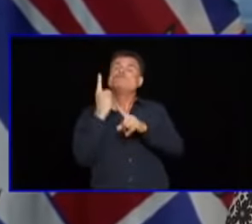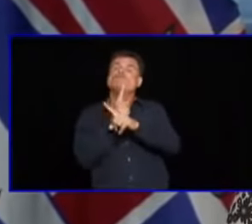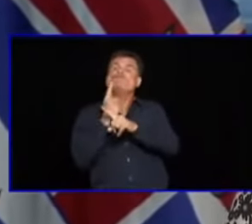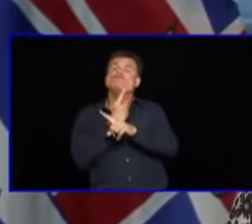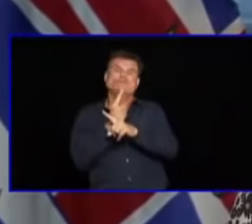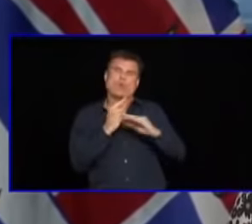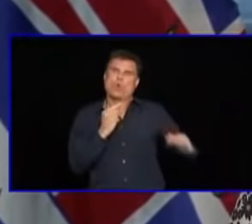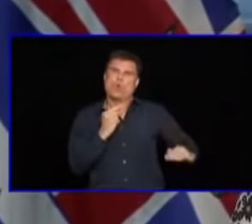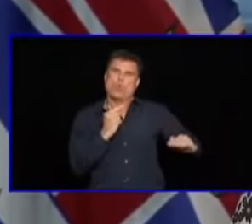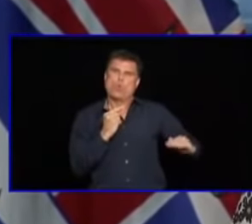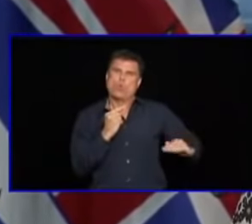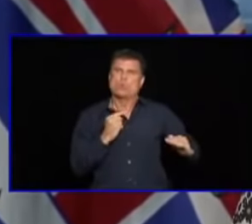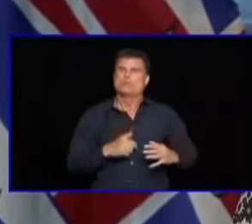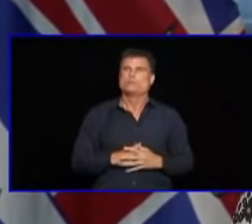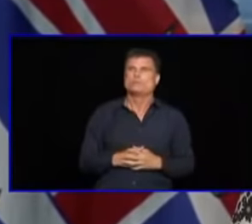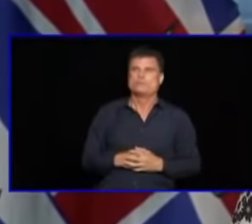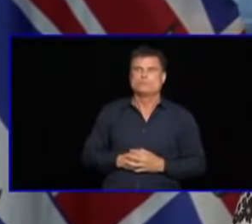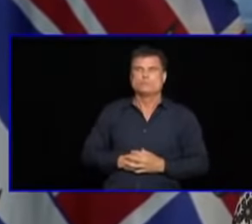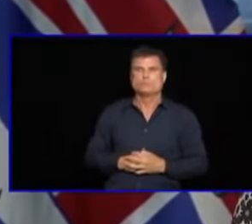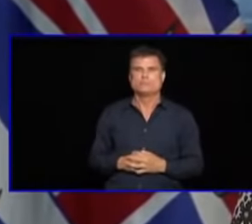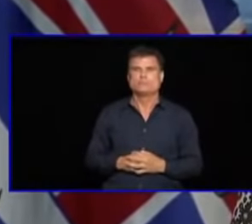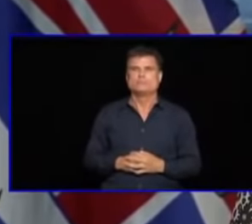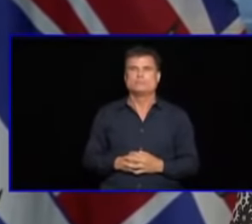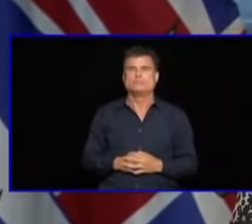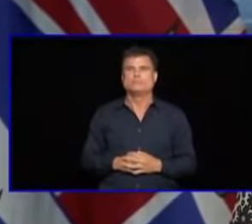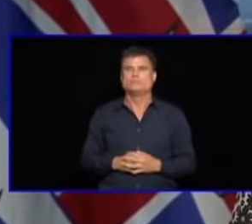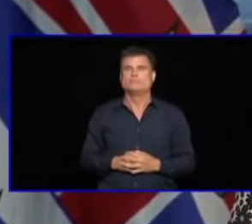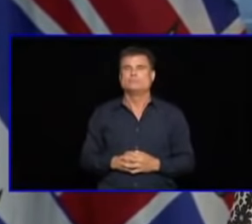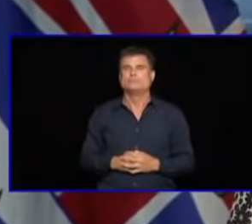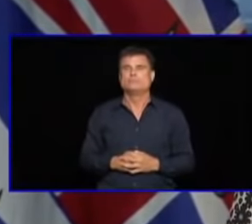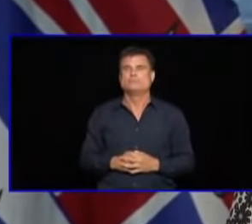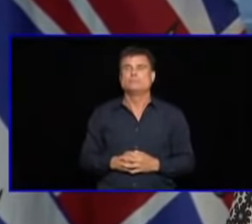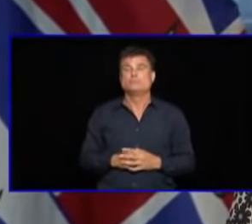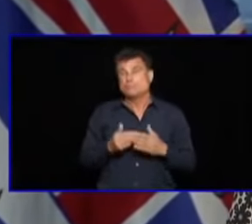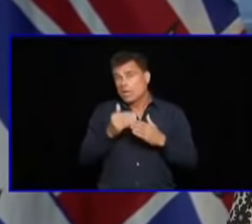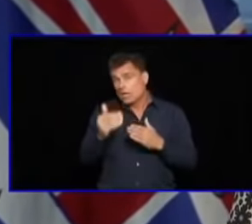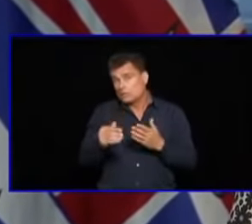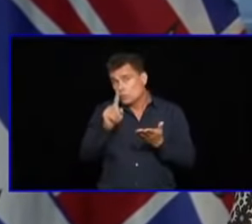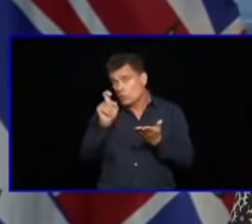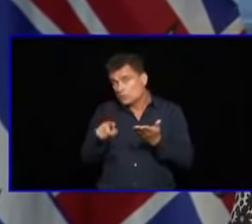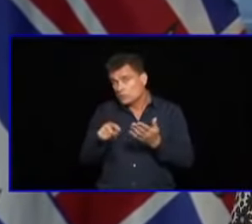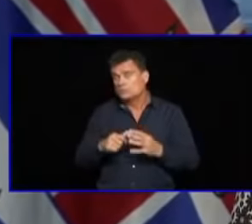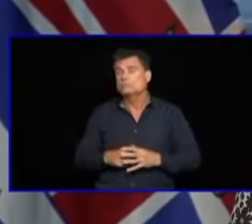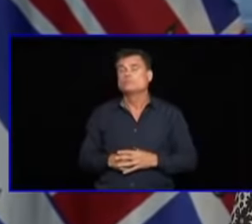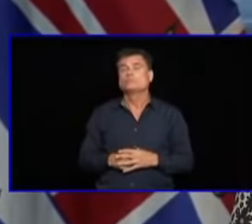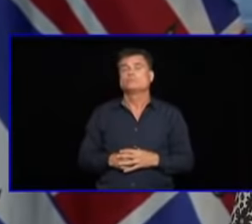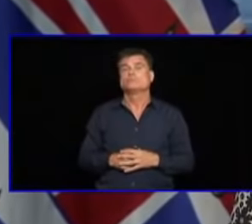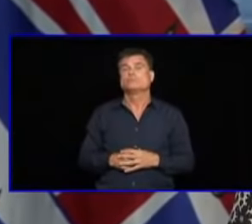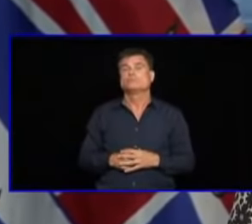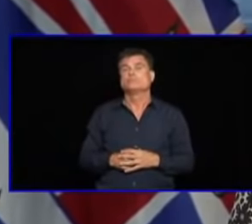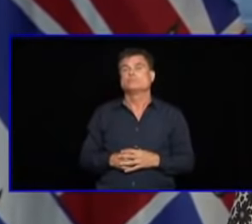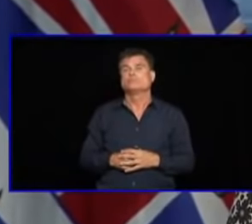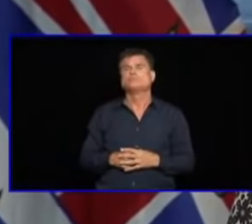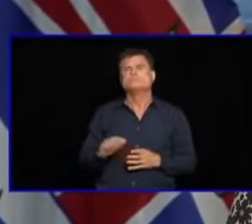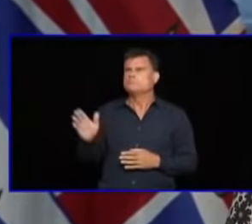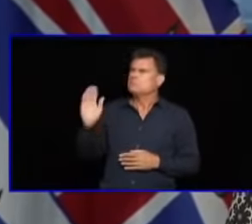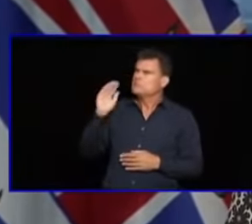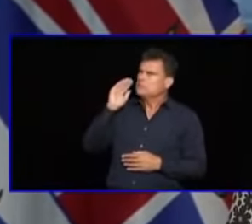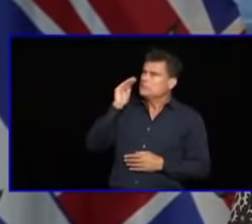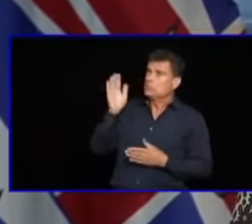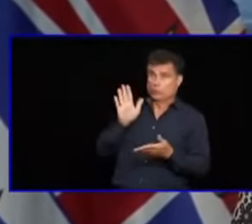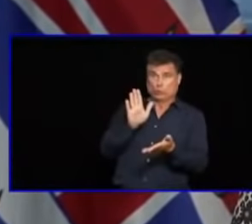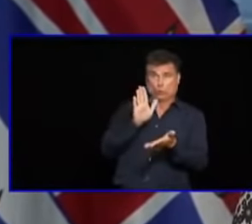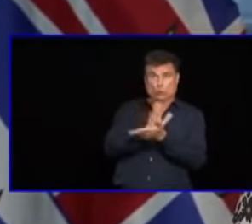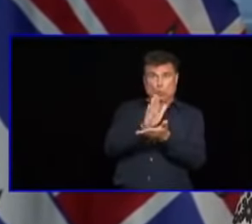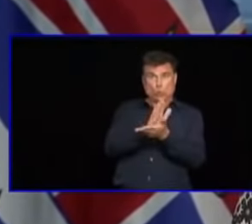Oh, hi, Dr. Henry. Thank you for taking my question. So under current guidelines, when schools reopen, masks will be required